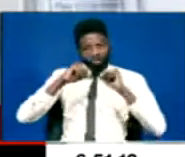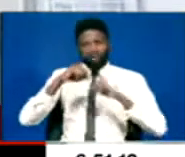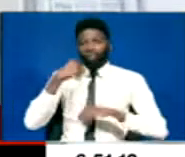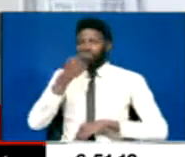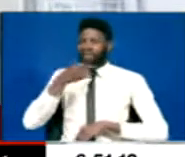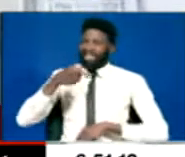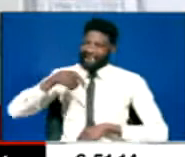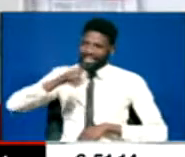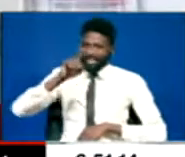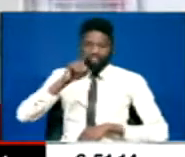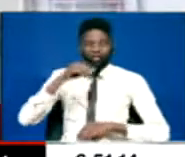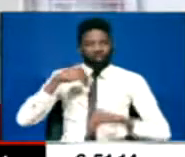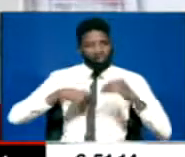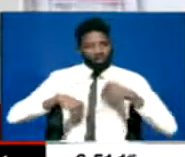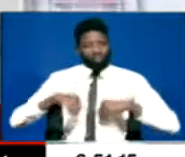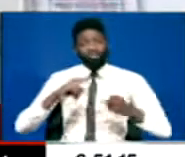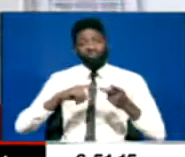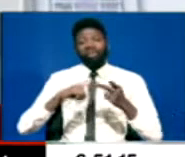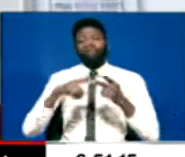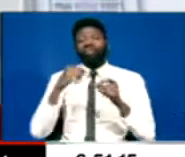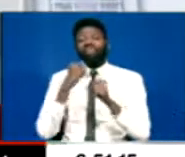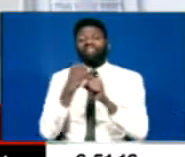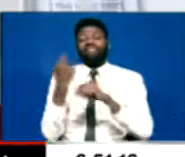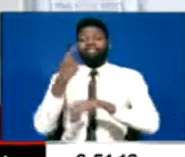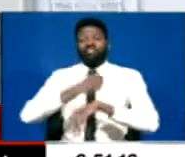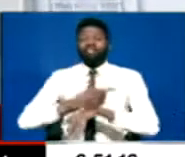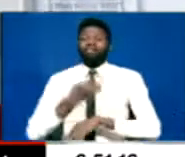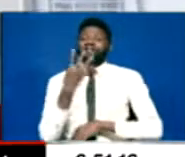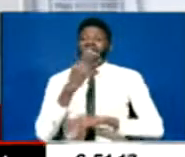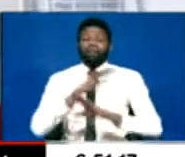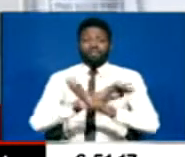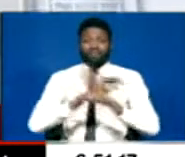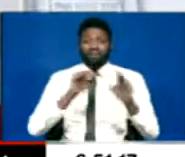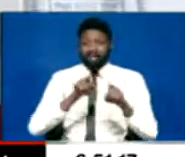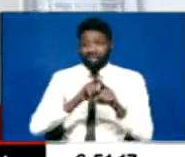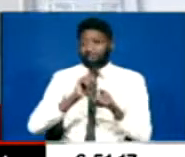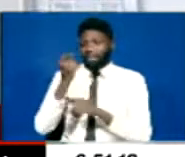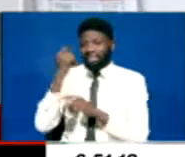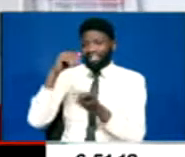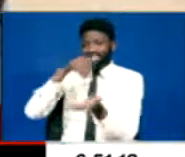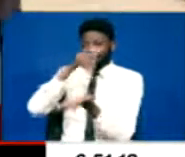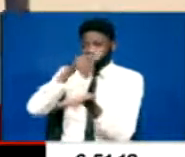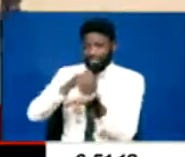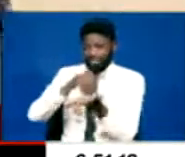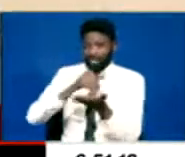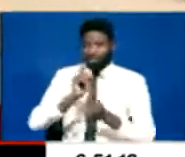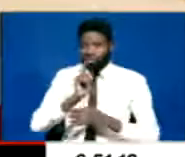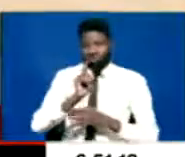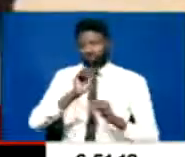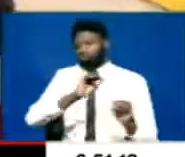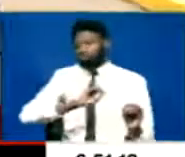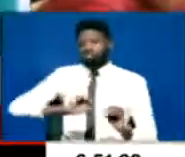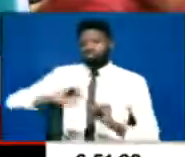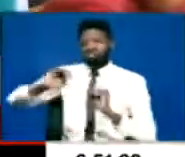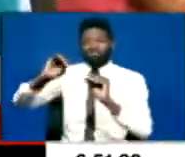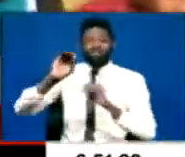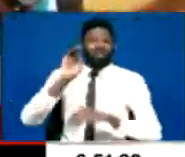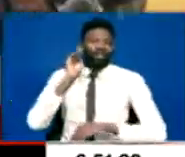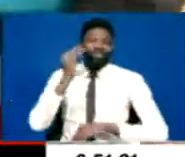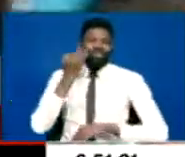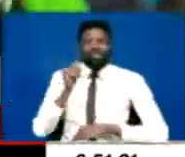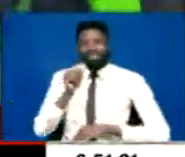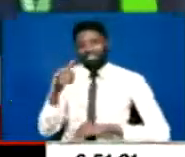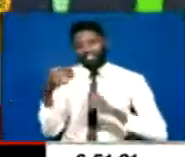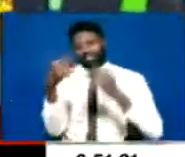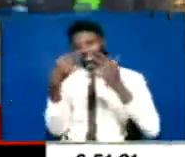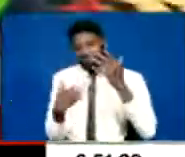per week, and shifting Kenya's capital from Nairobi to Isiolo, among others. While presenting his